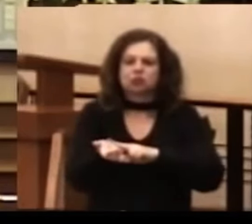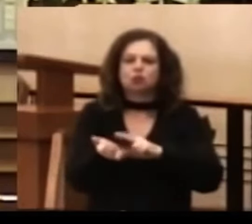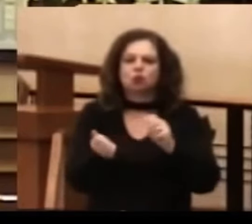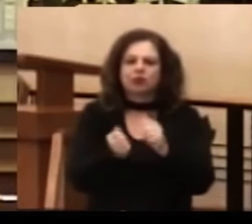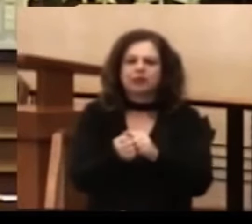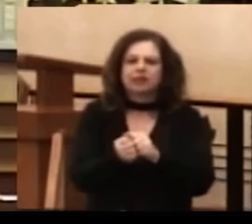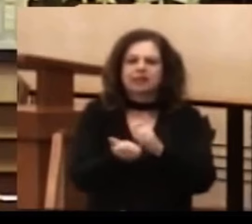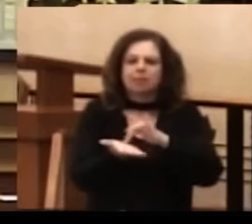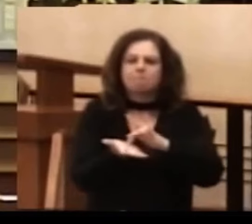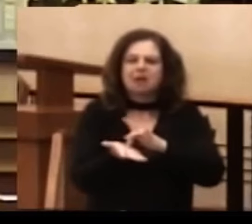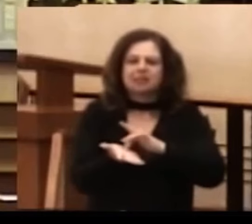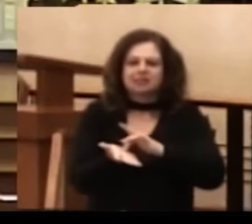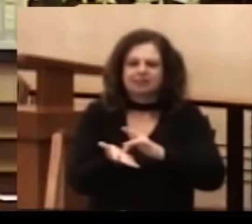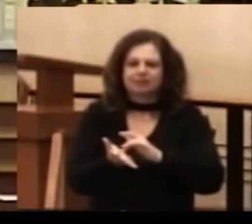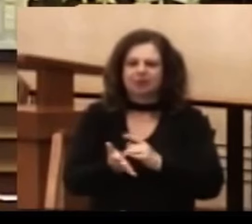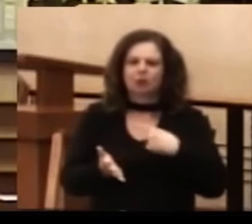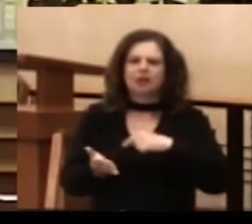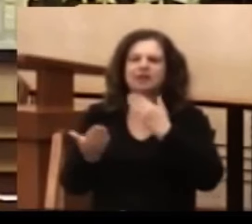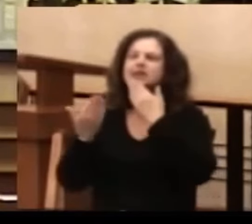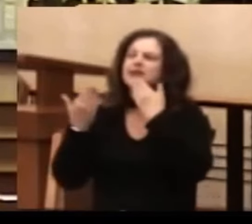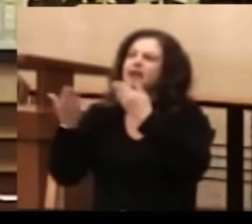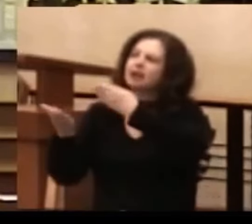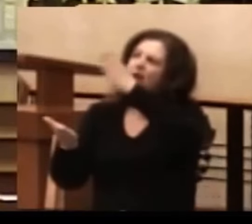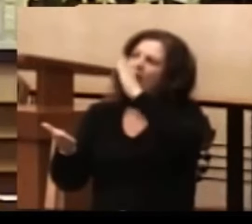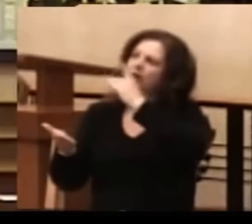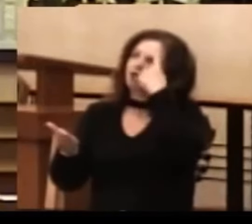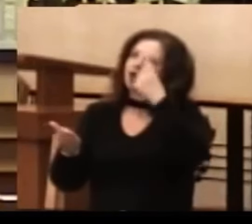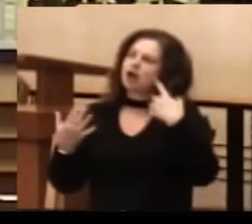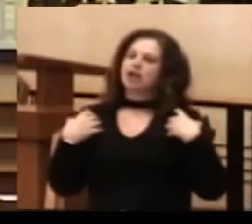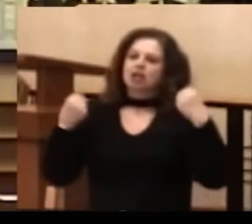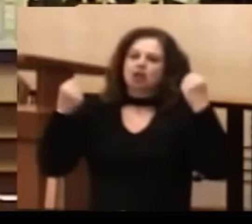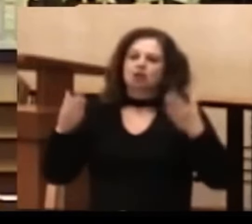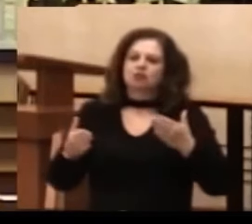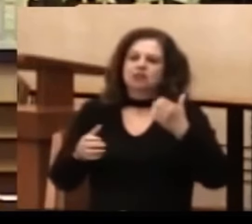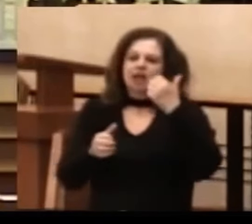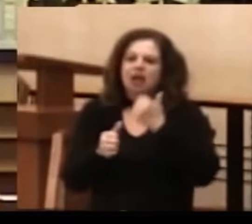God for healers in every generation.